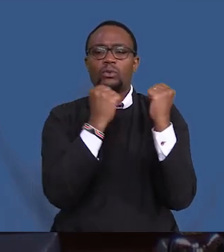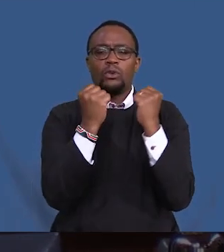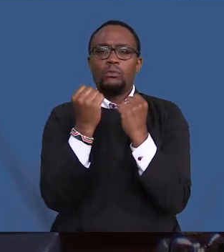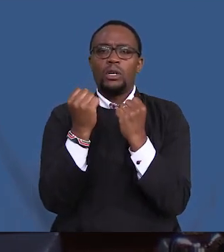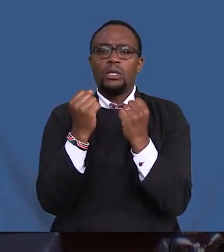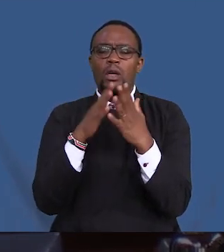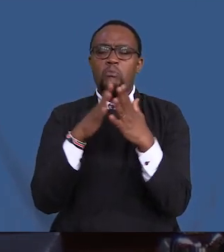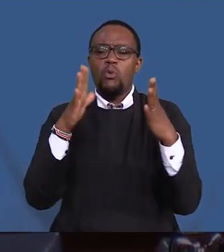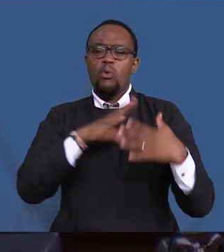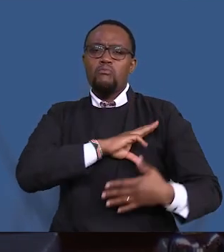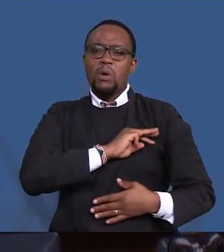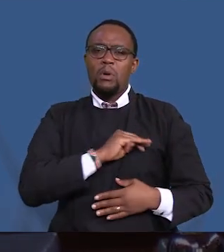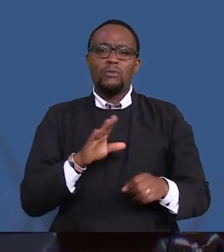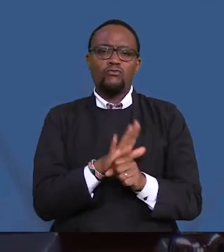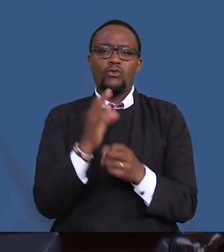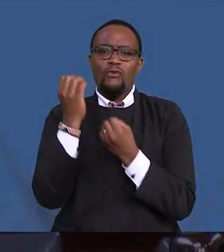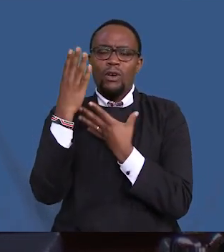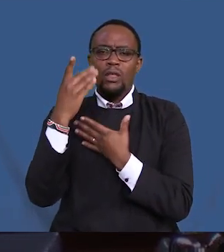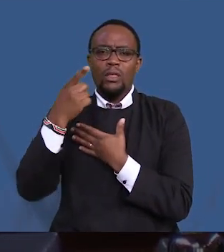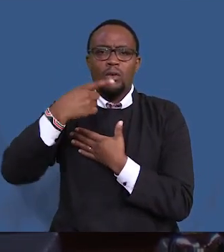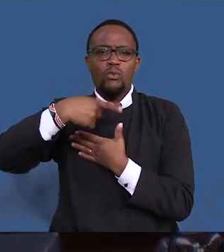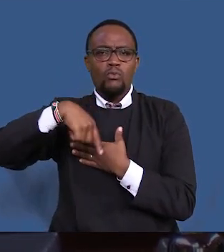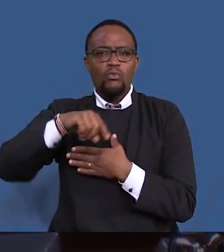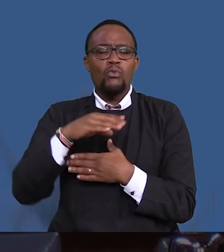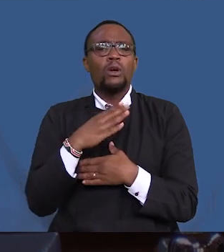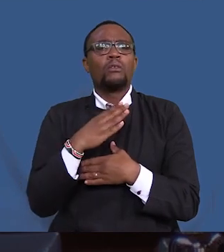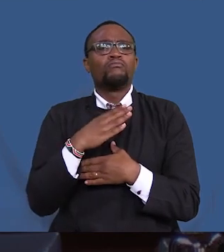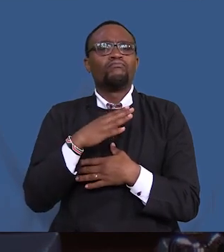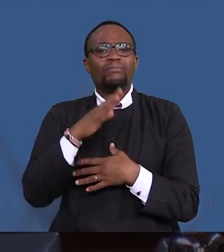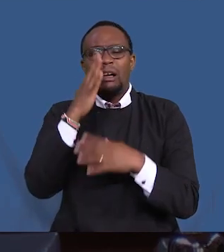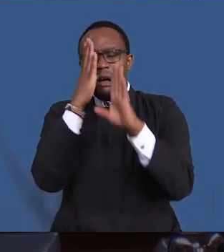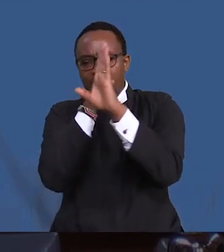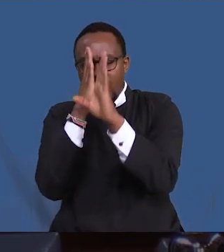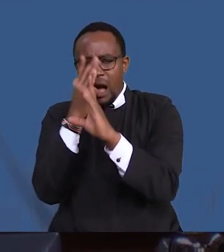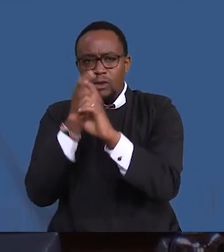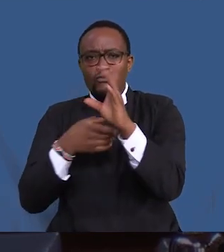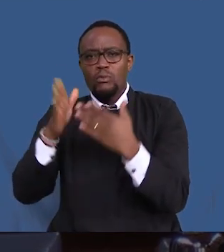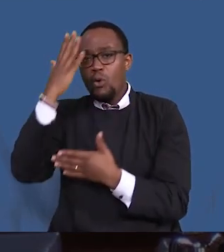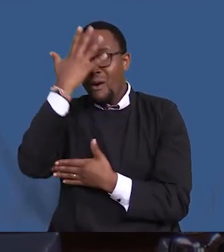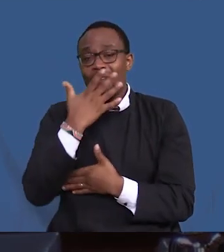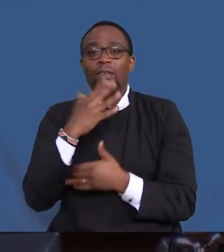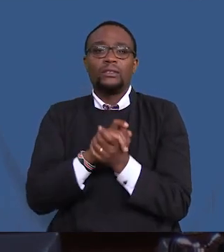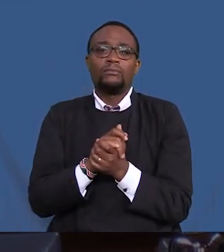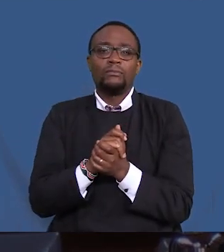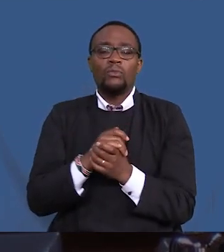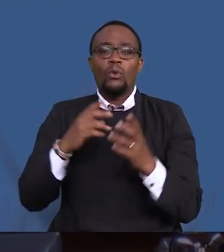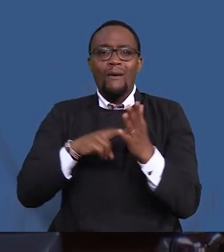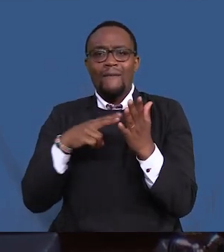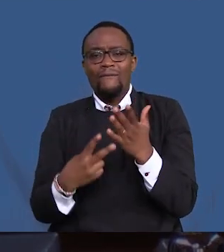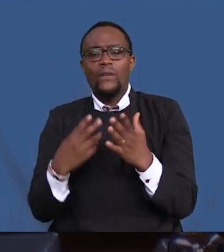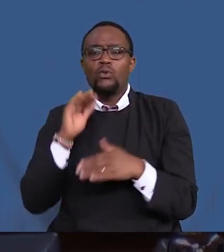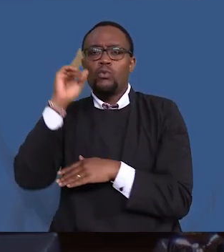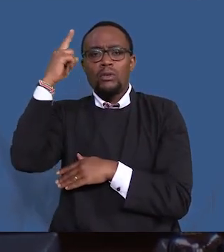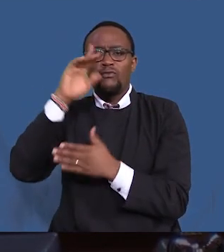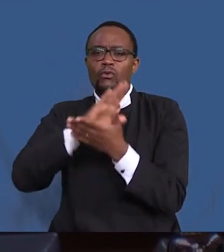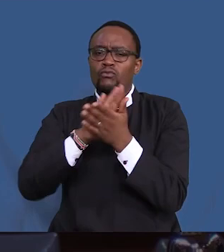Almighty and most merciful Father, we have heard and strayed from the grace of your sheep. We have followed to mind the graces and